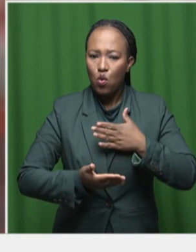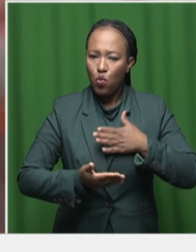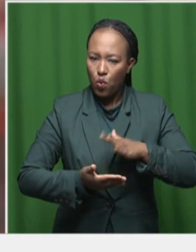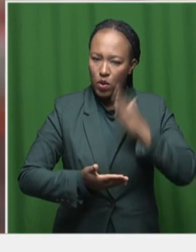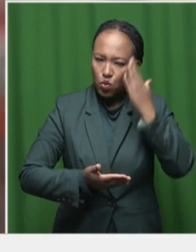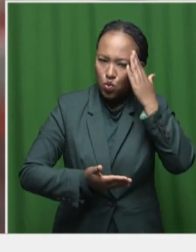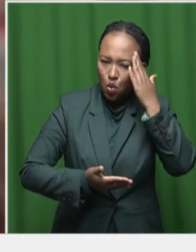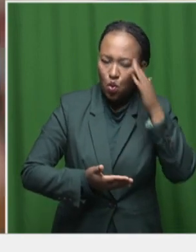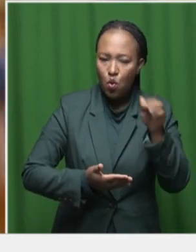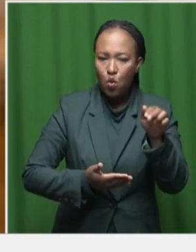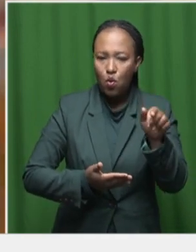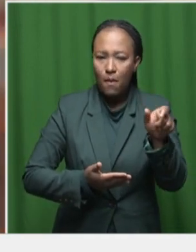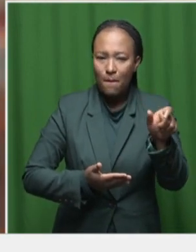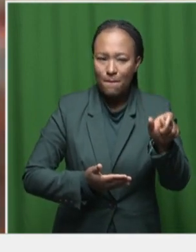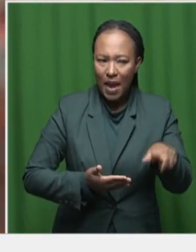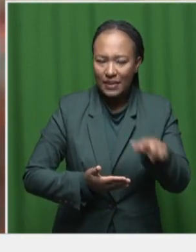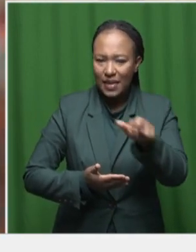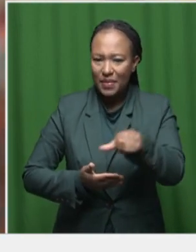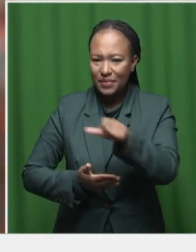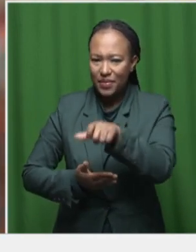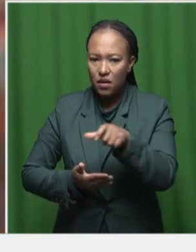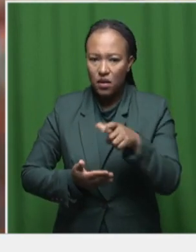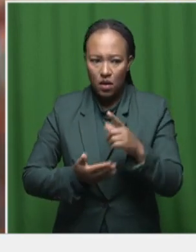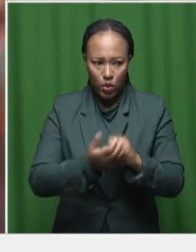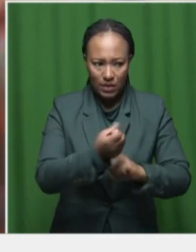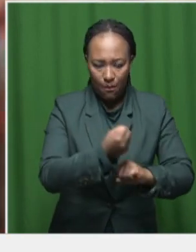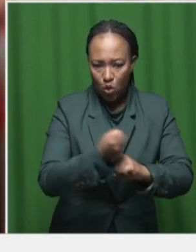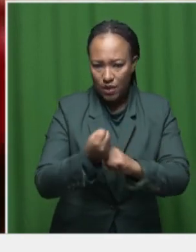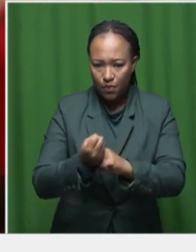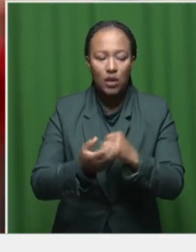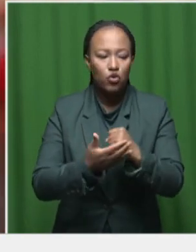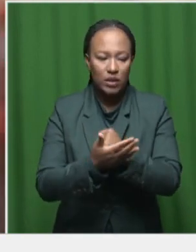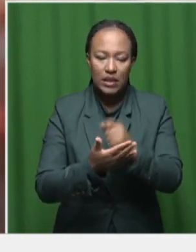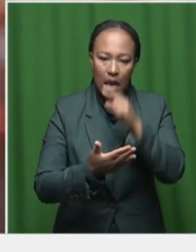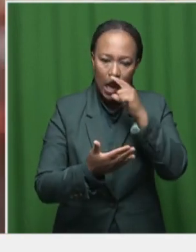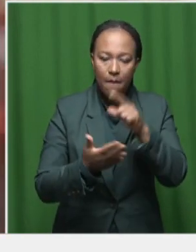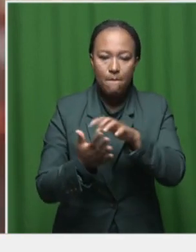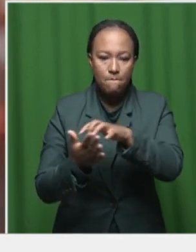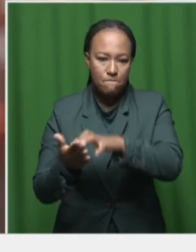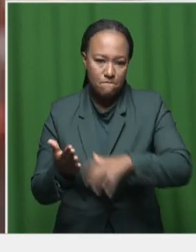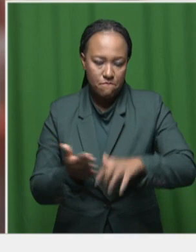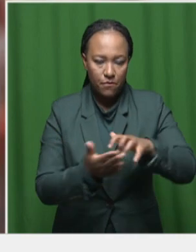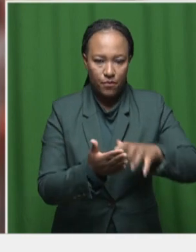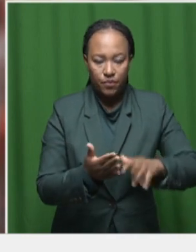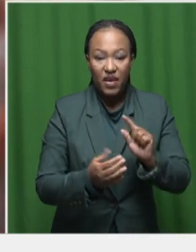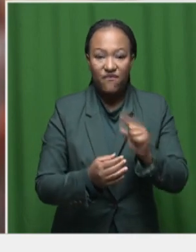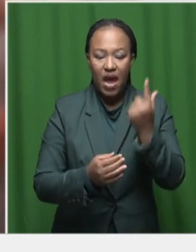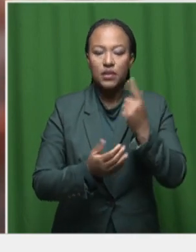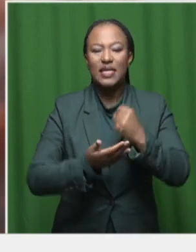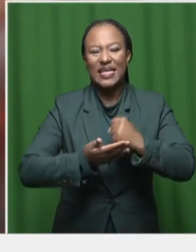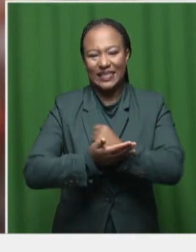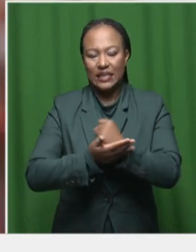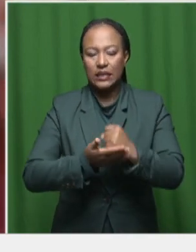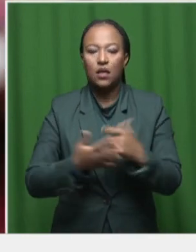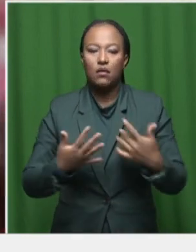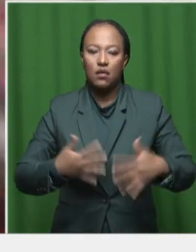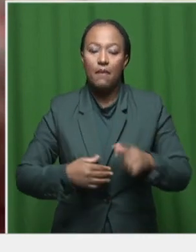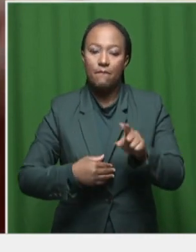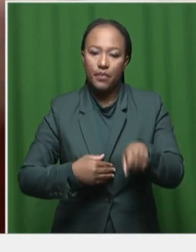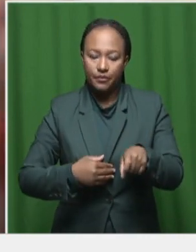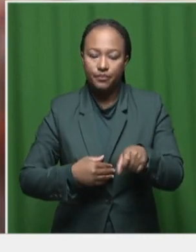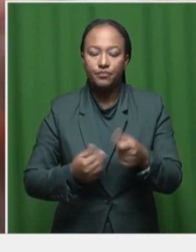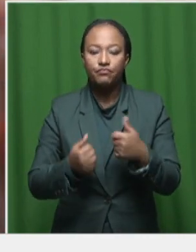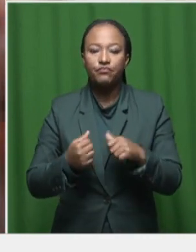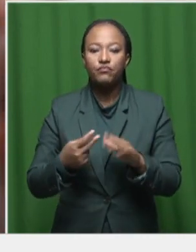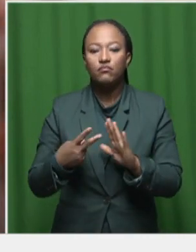nature of the people we want to support. So registration is the first activities ongoing. And